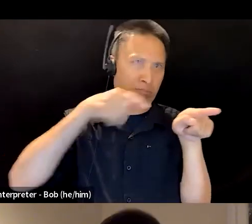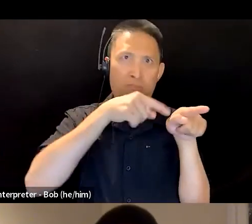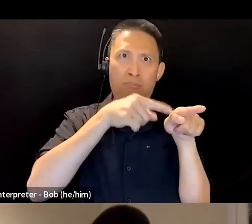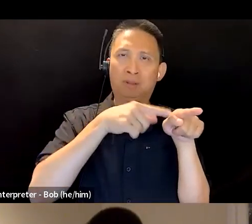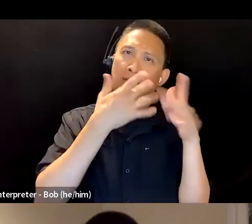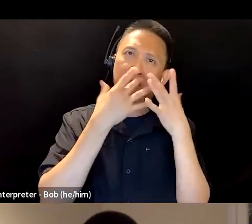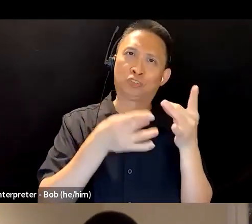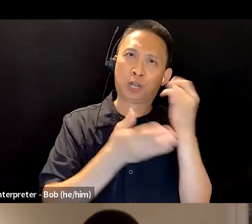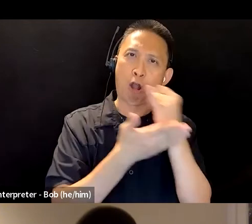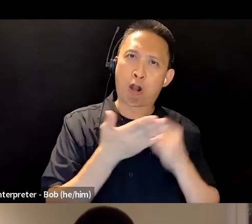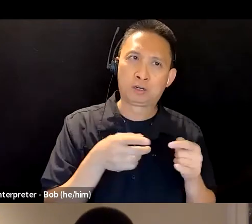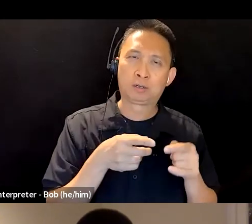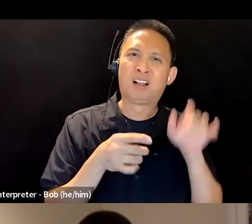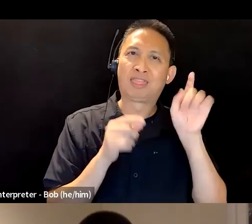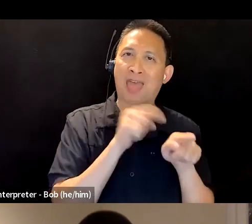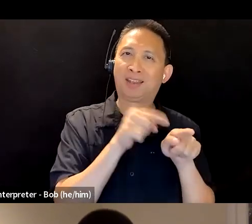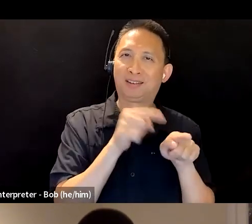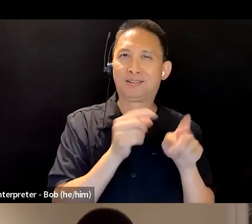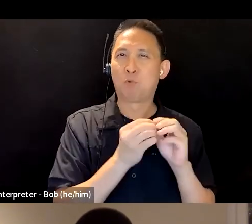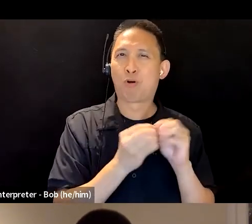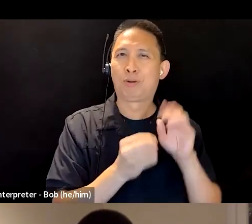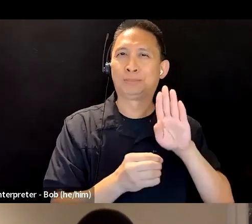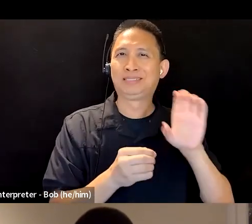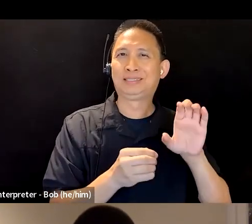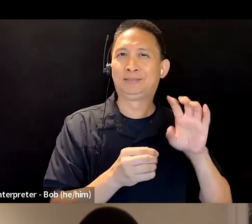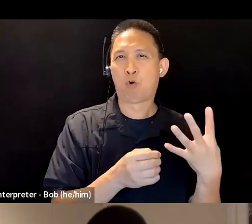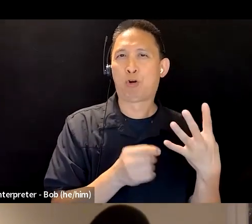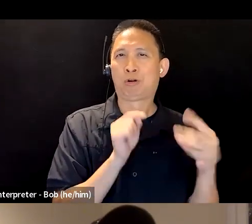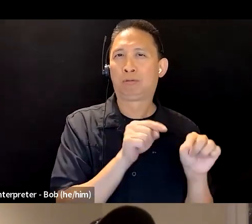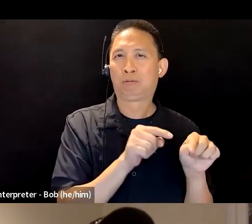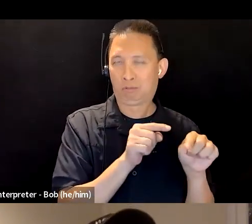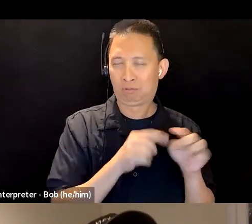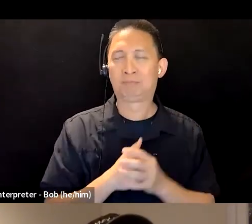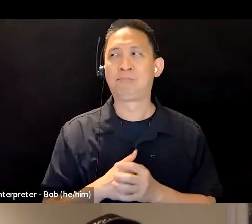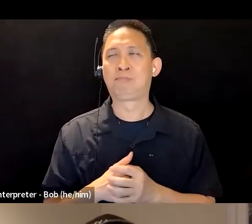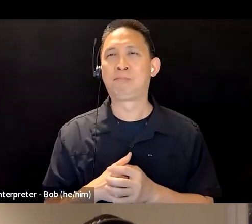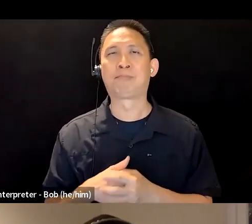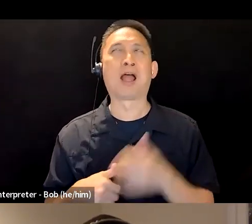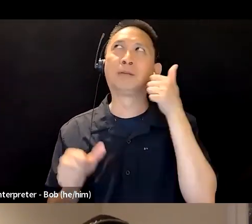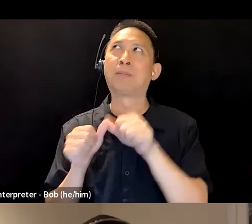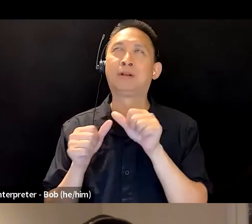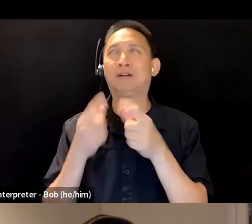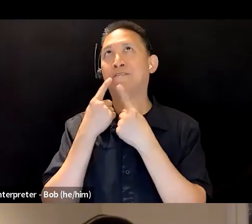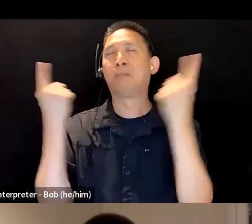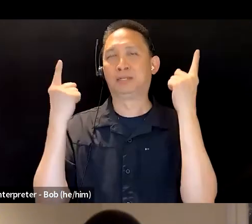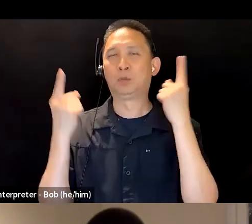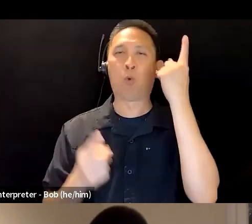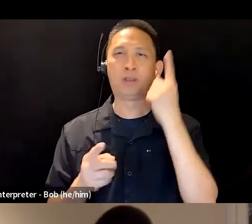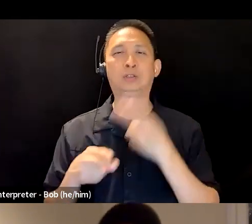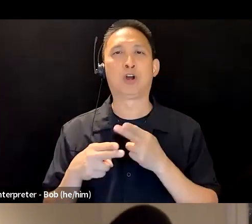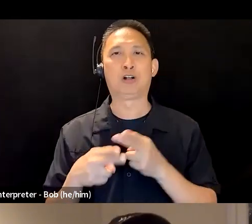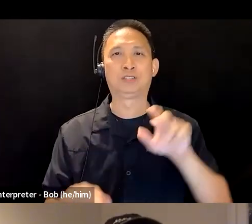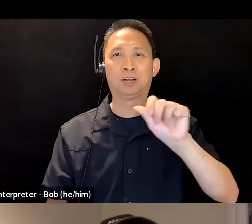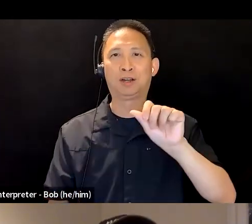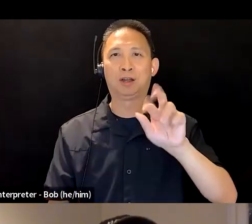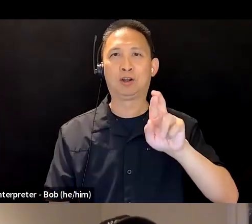want to try, like that was kind of the avenue through which you could maybe do things. Like one of their most famous strands was the strand called Arena,